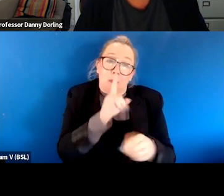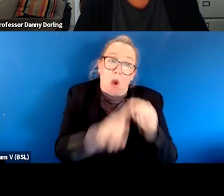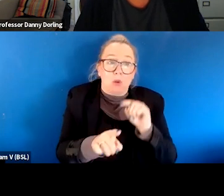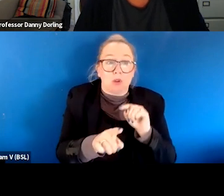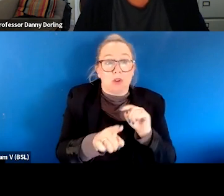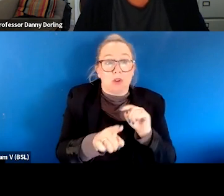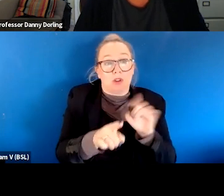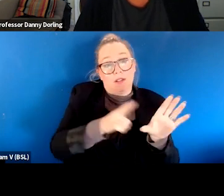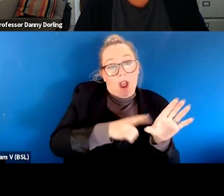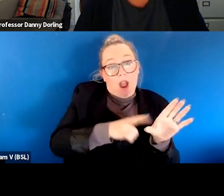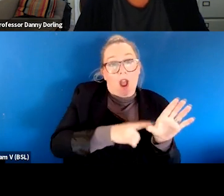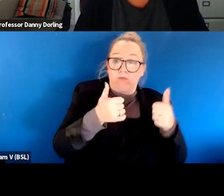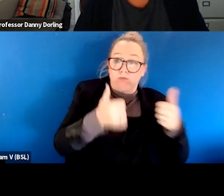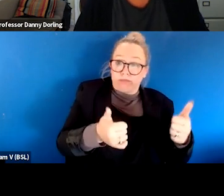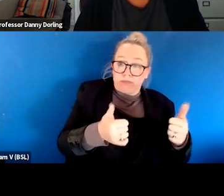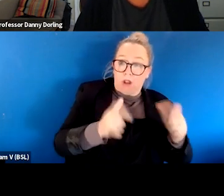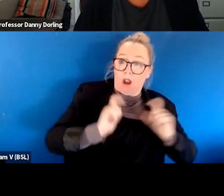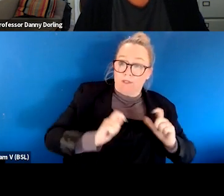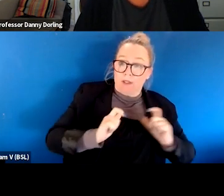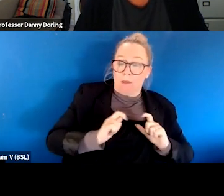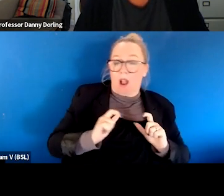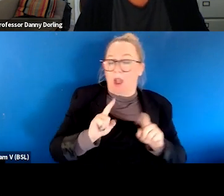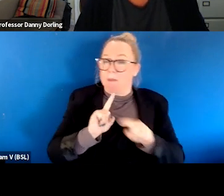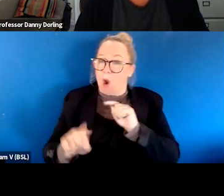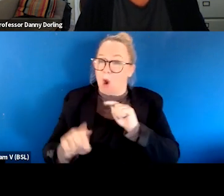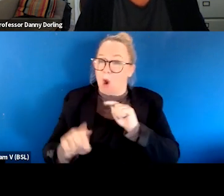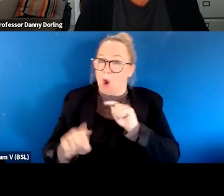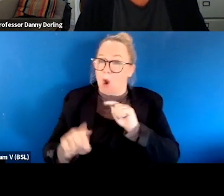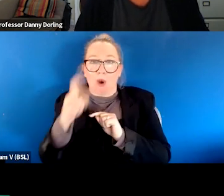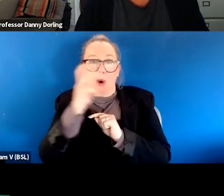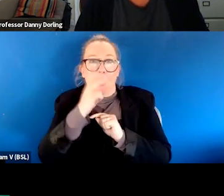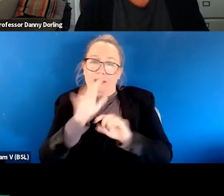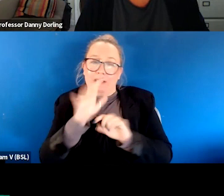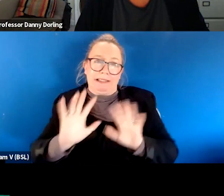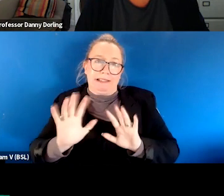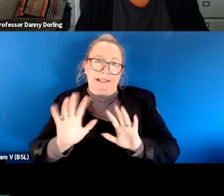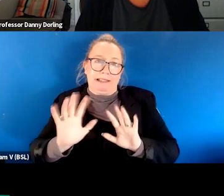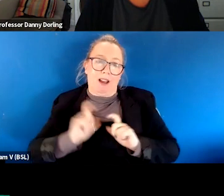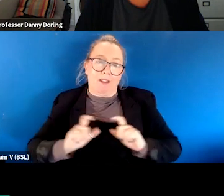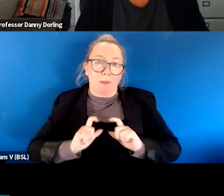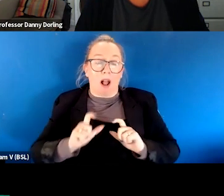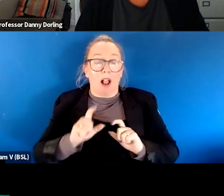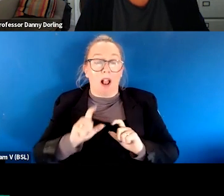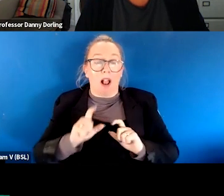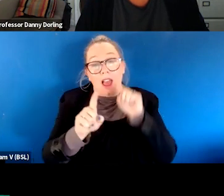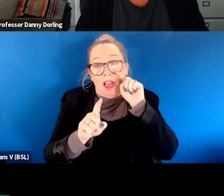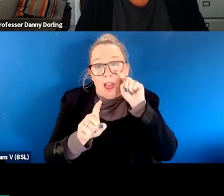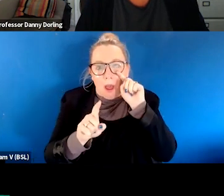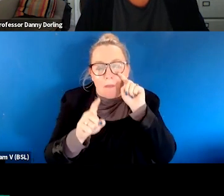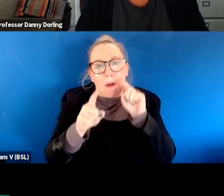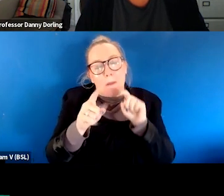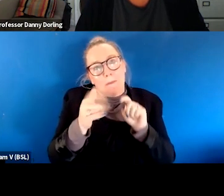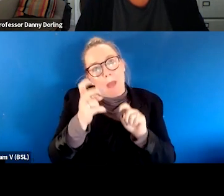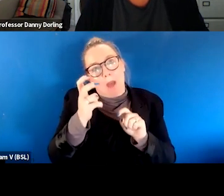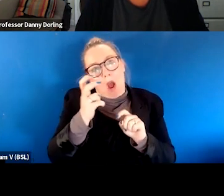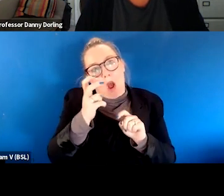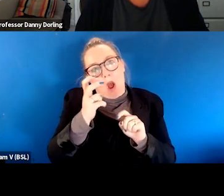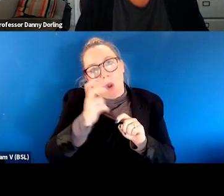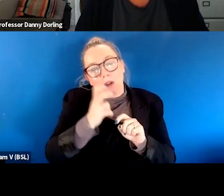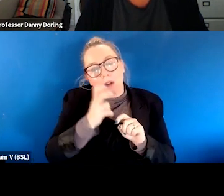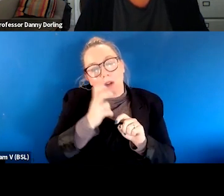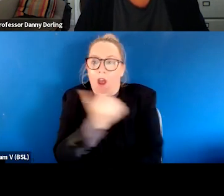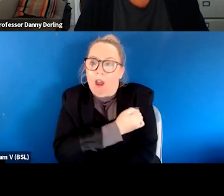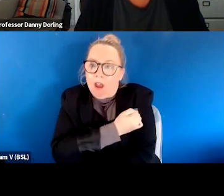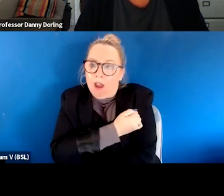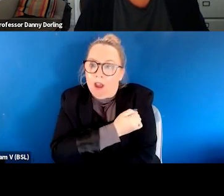reflect this. And you have to remember, elderly people have had their booster by now. They've had 3 jabs, where some of the youngest